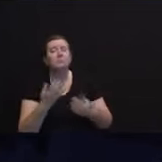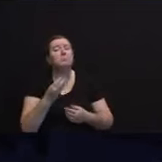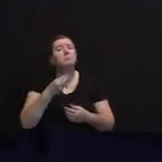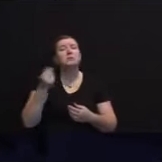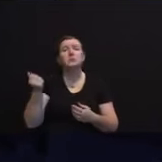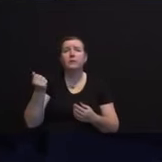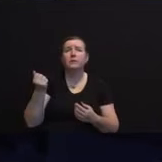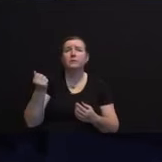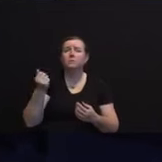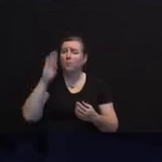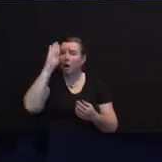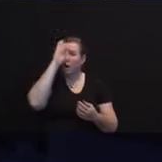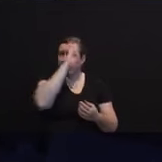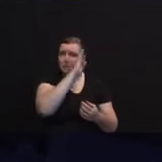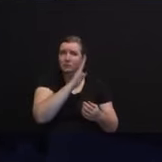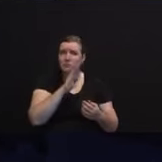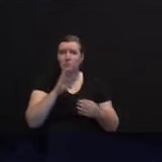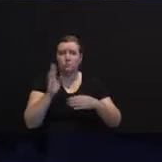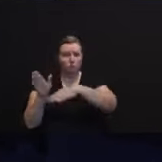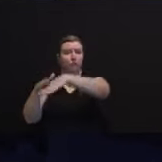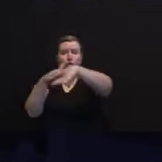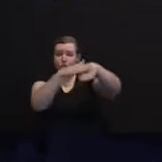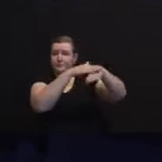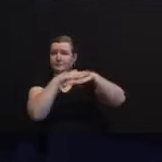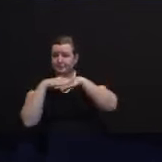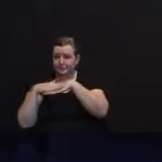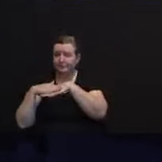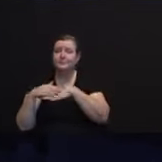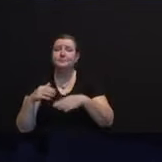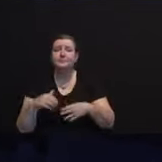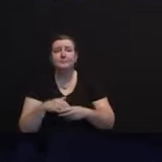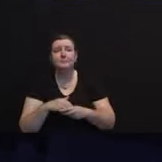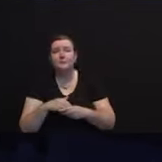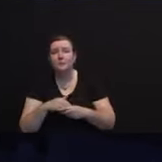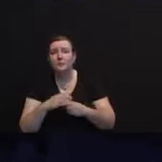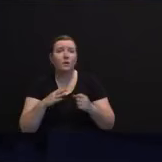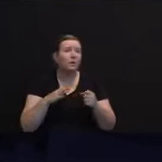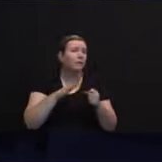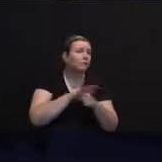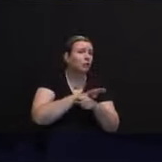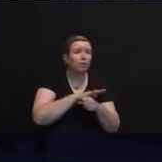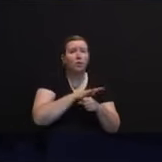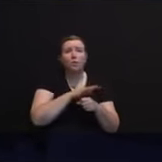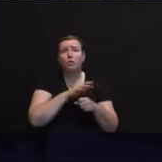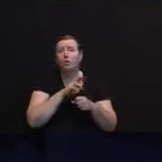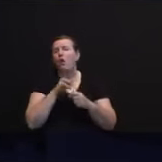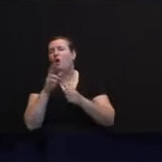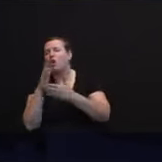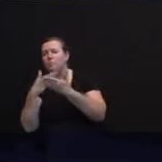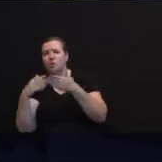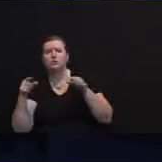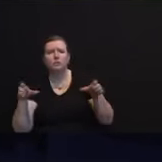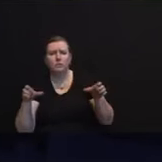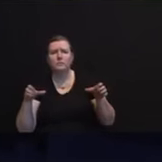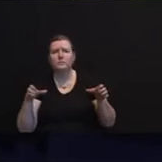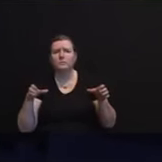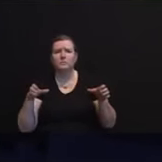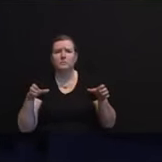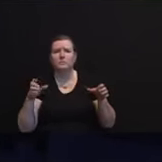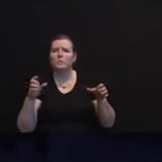It's a combination of full divert, partial critical care divert, and psychiatric service